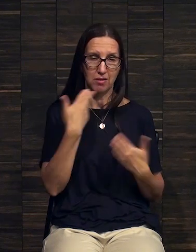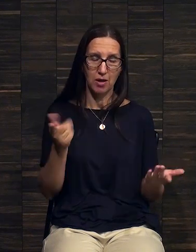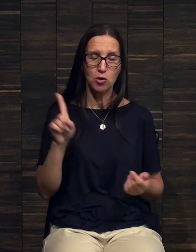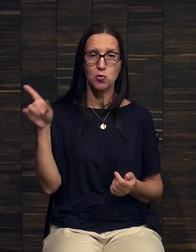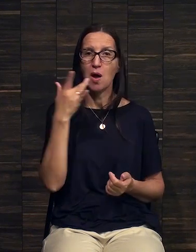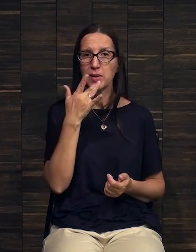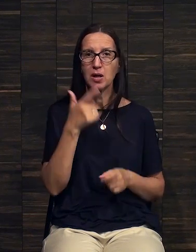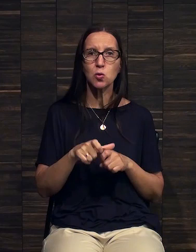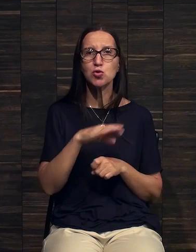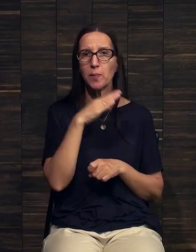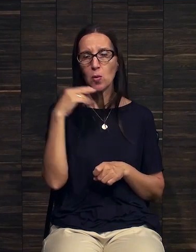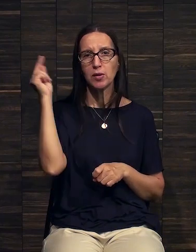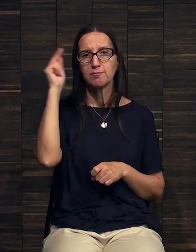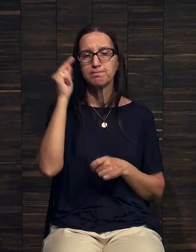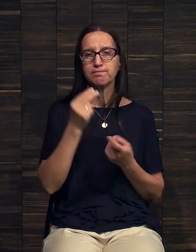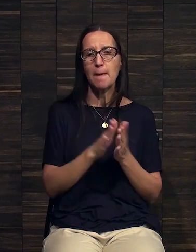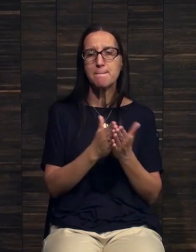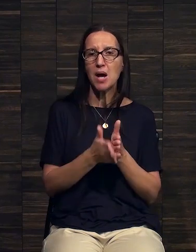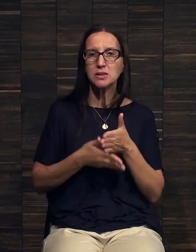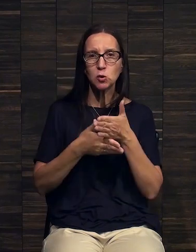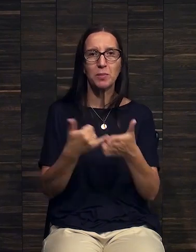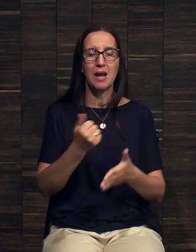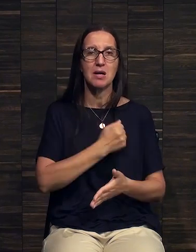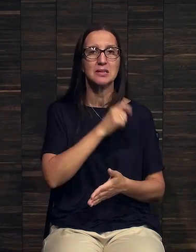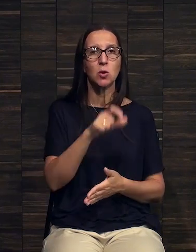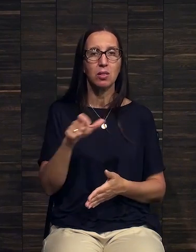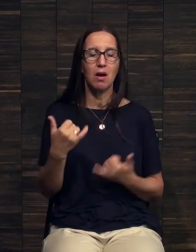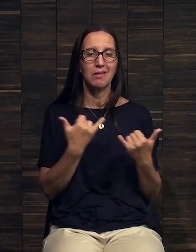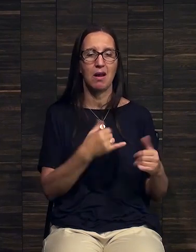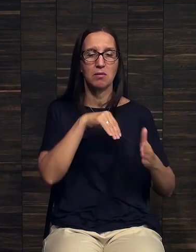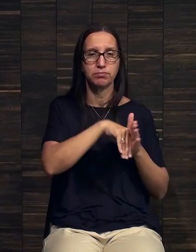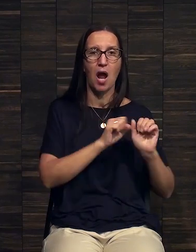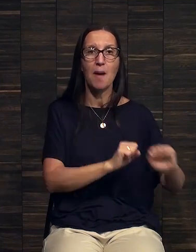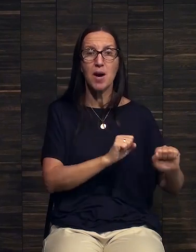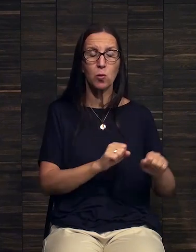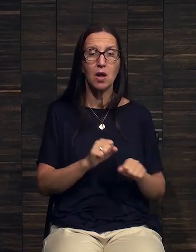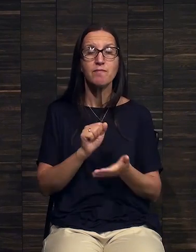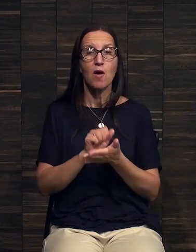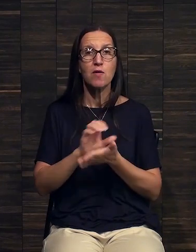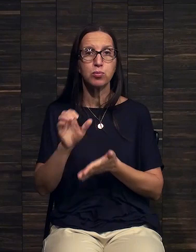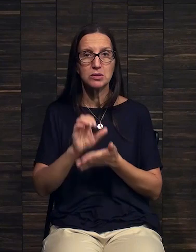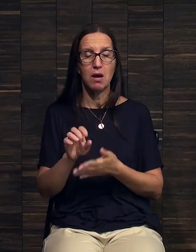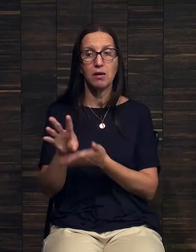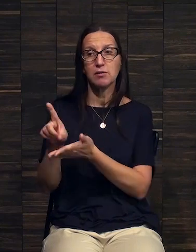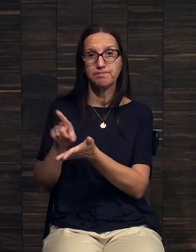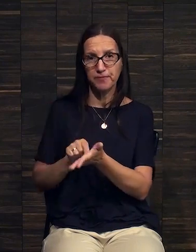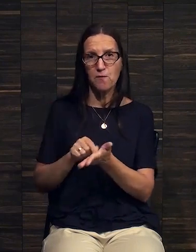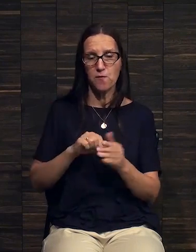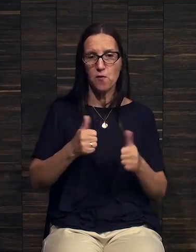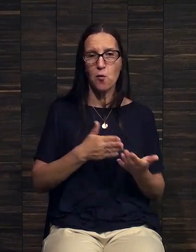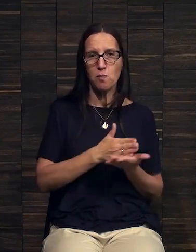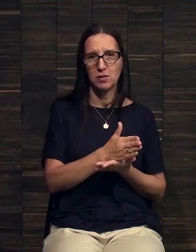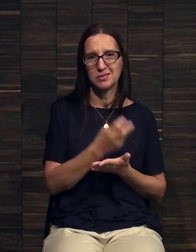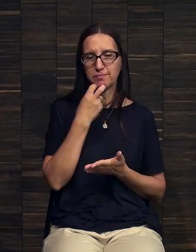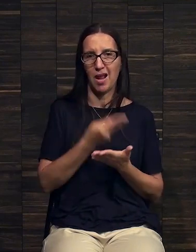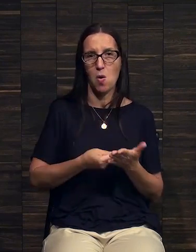not a top secret that Americans started to devise their manuals in the comics format.